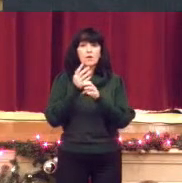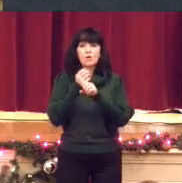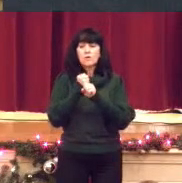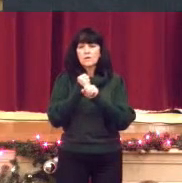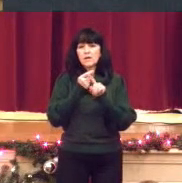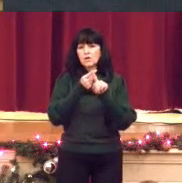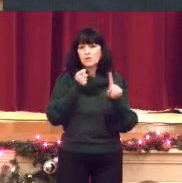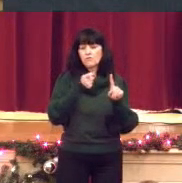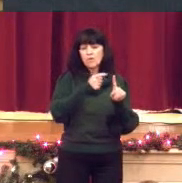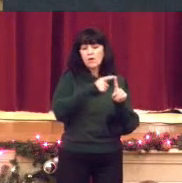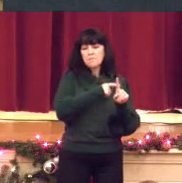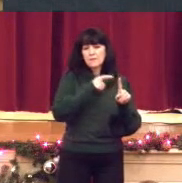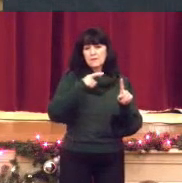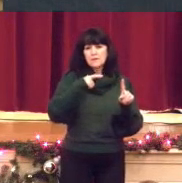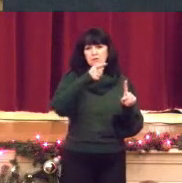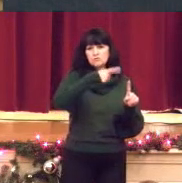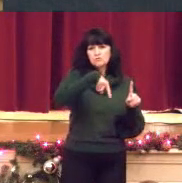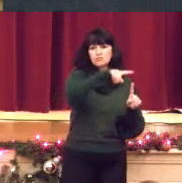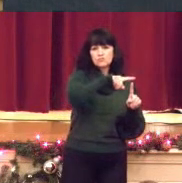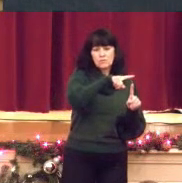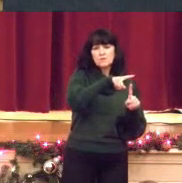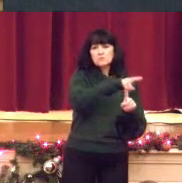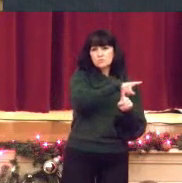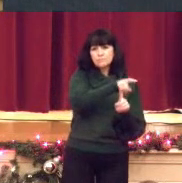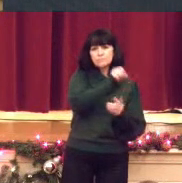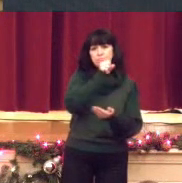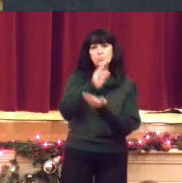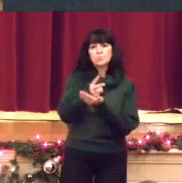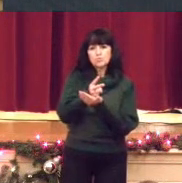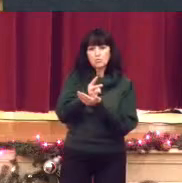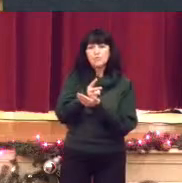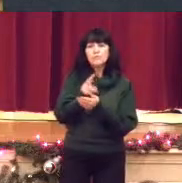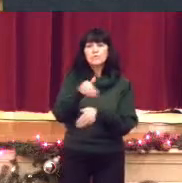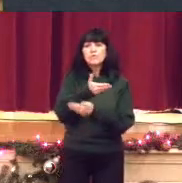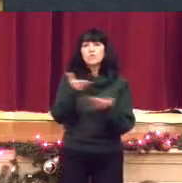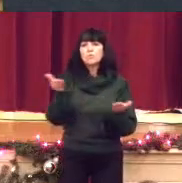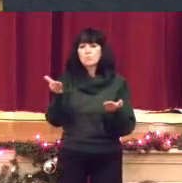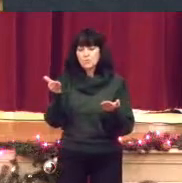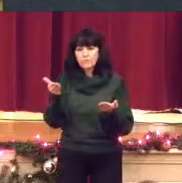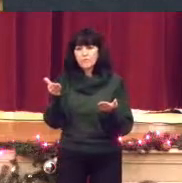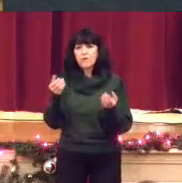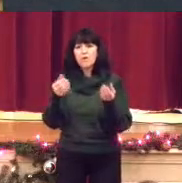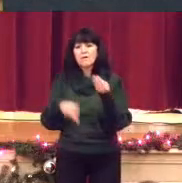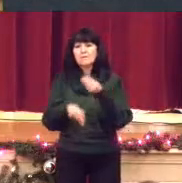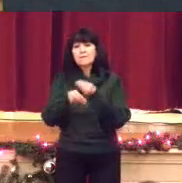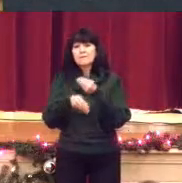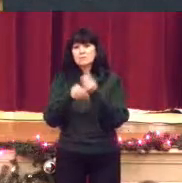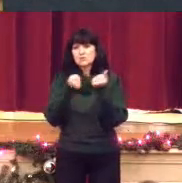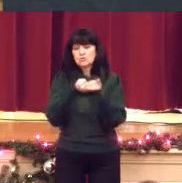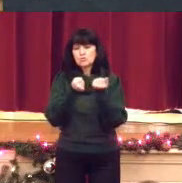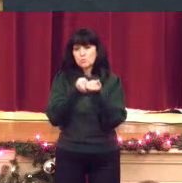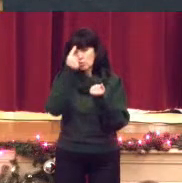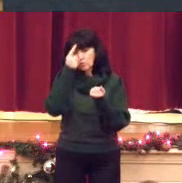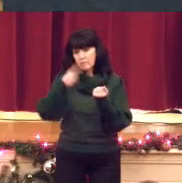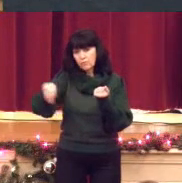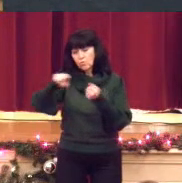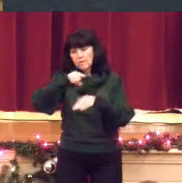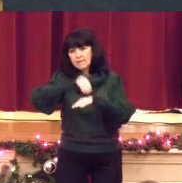legislation that passed to provide additional support for counselors in schools, which will go